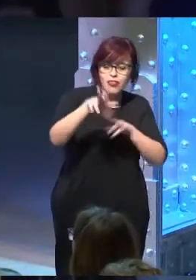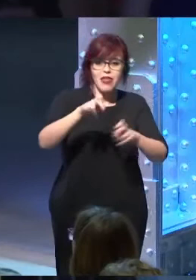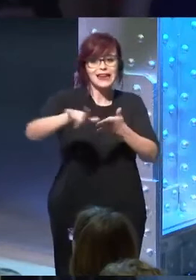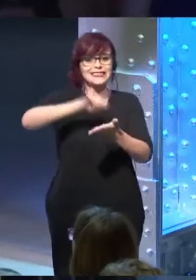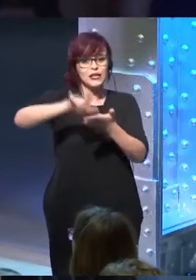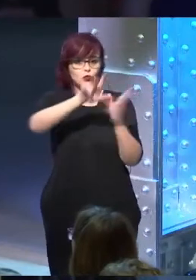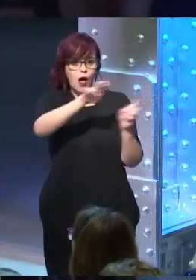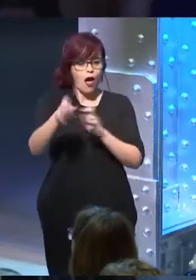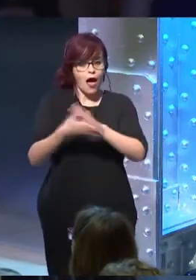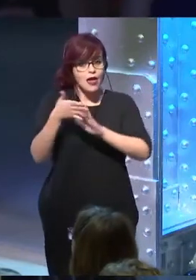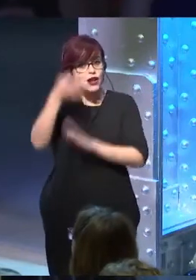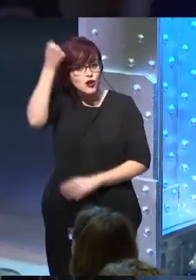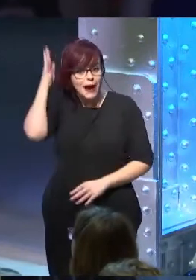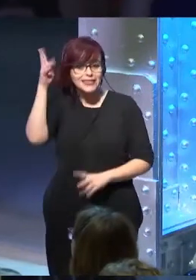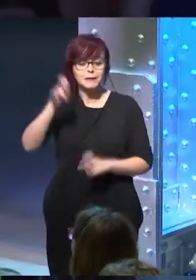only to Virgil.